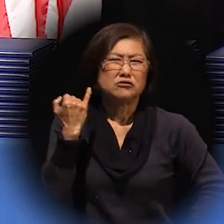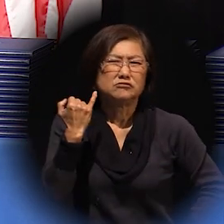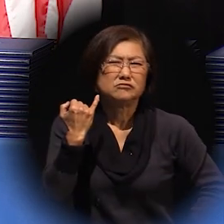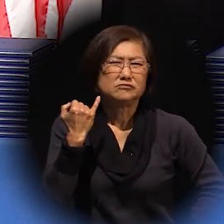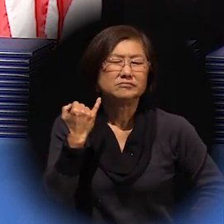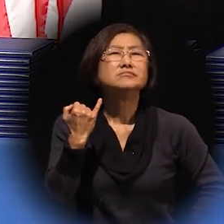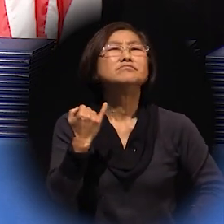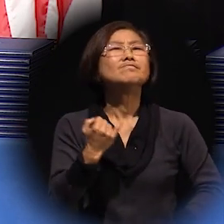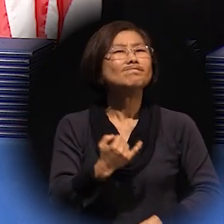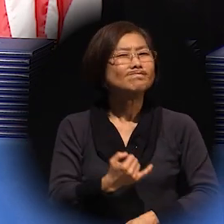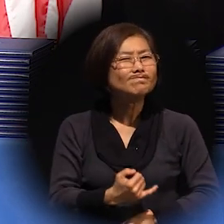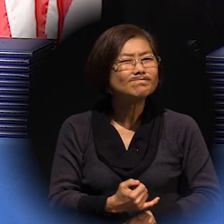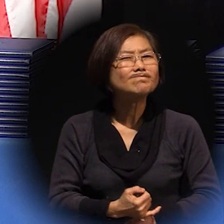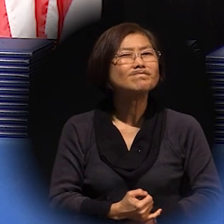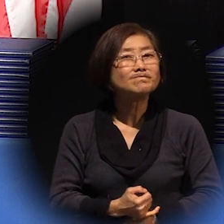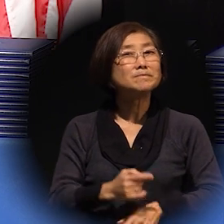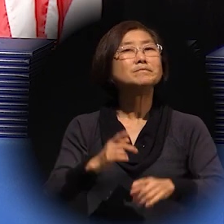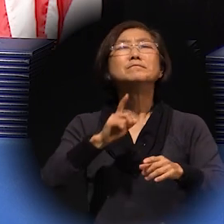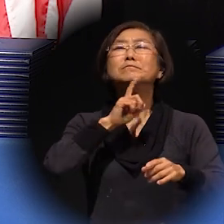jealous.